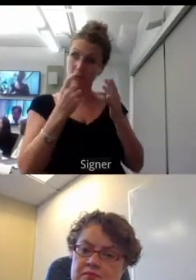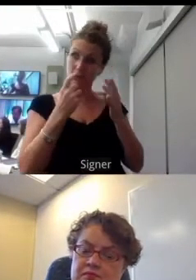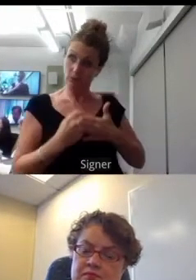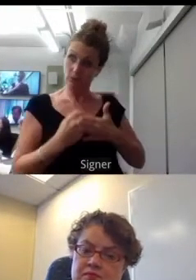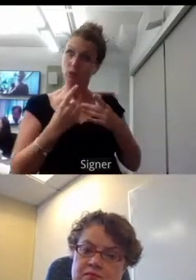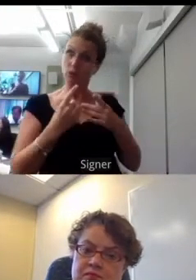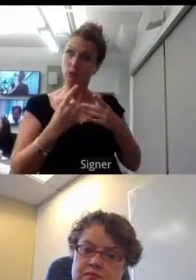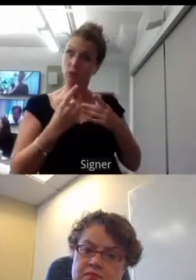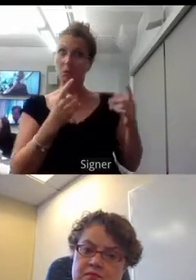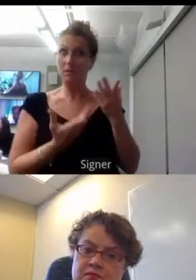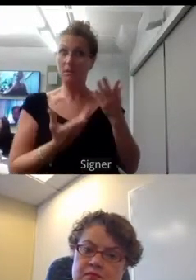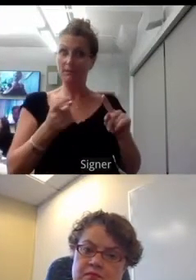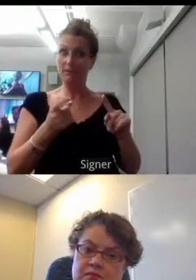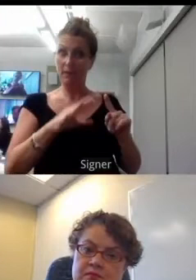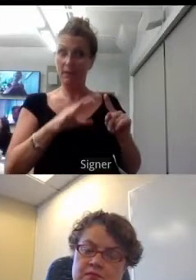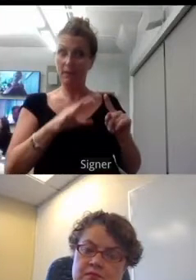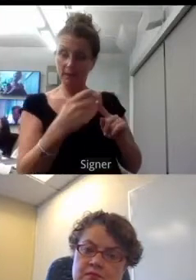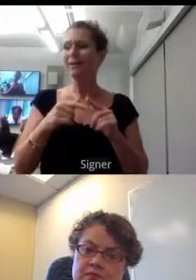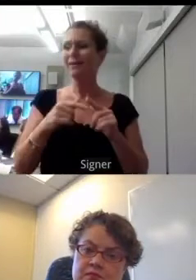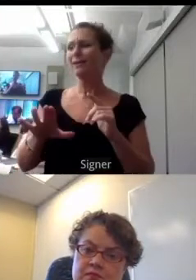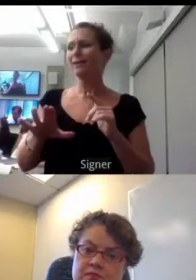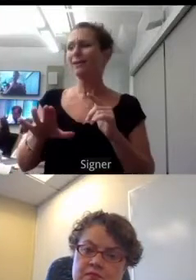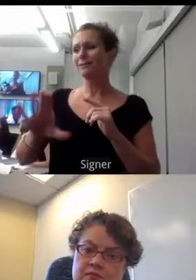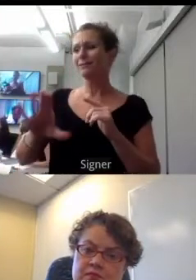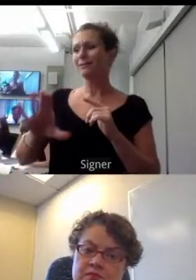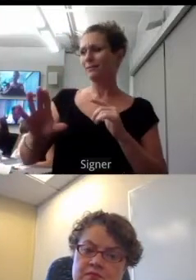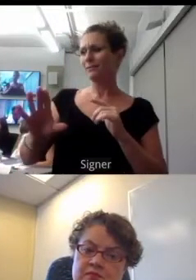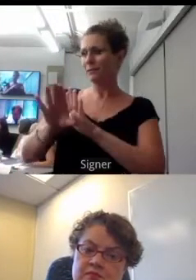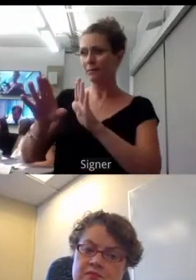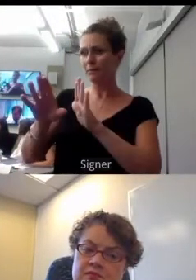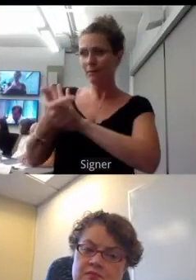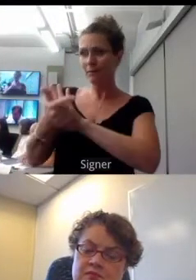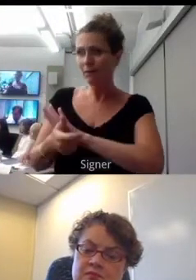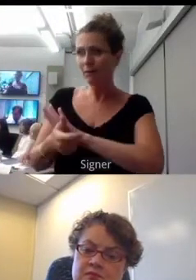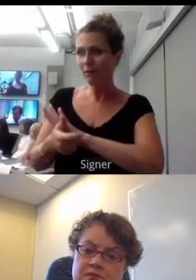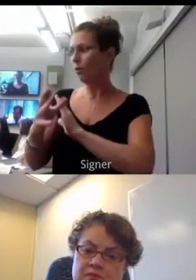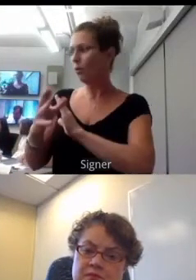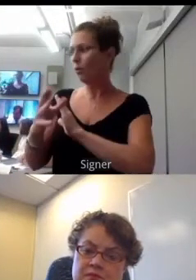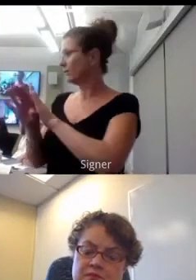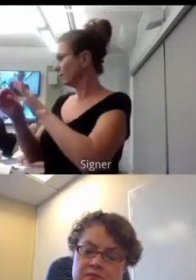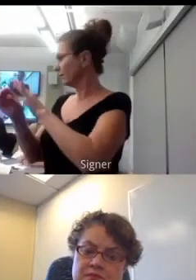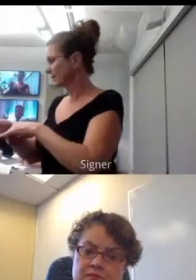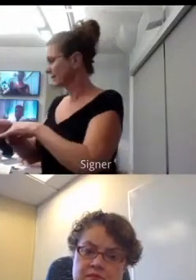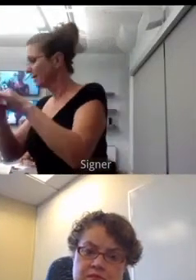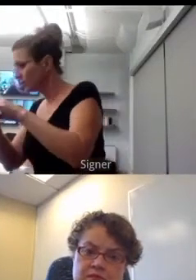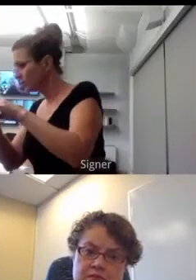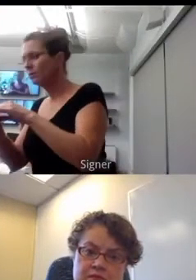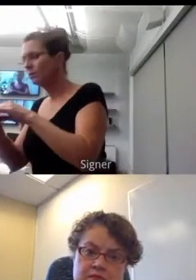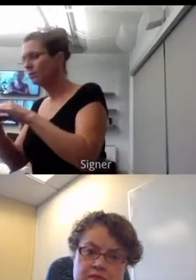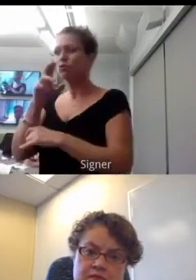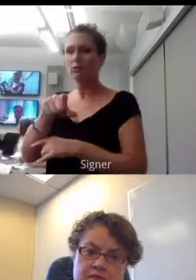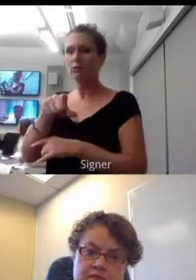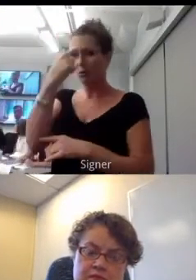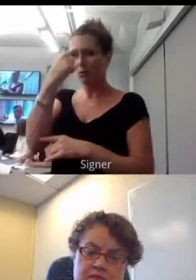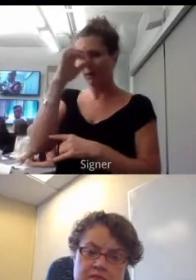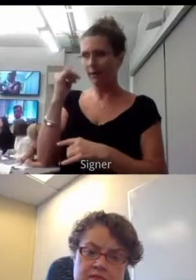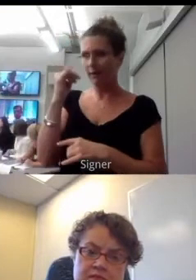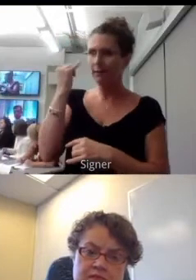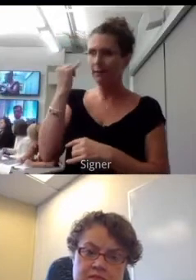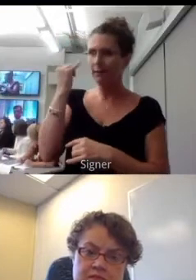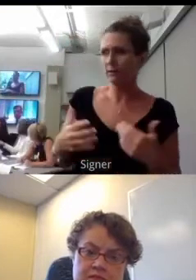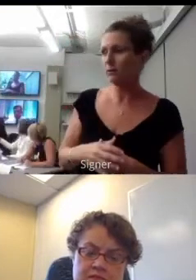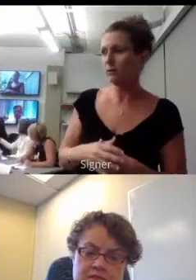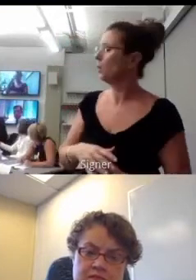developing legislation or standards. So Charles, first, what do you think of the idea? Well, I think it's a really solid idea.